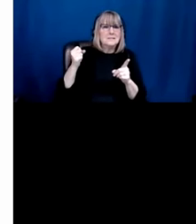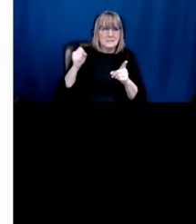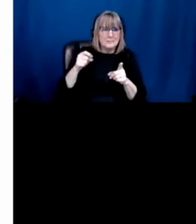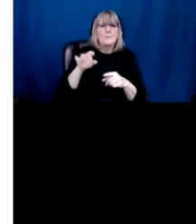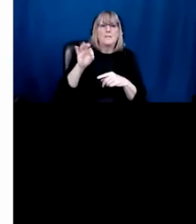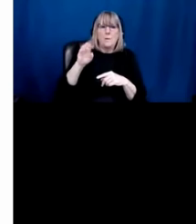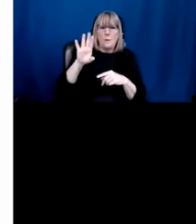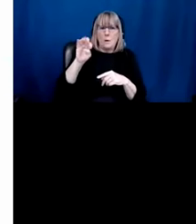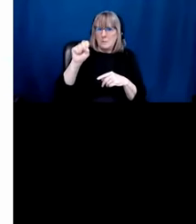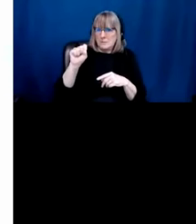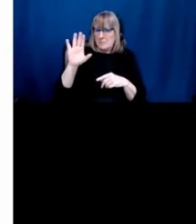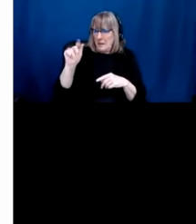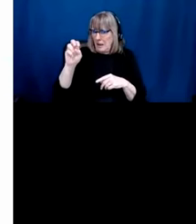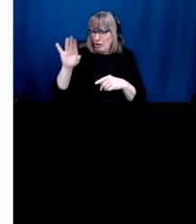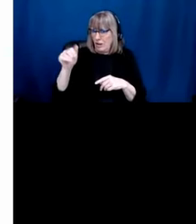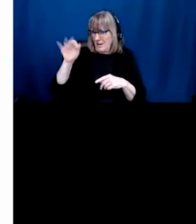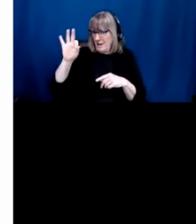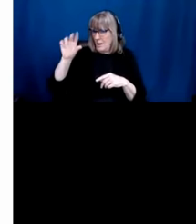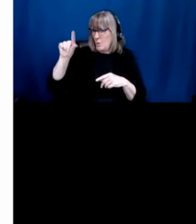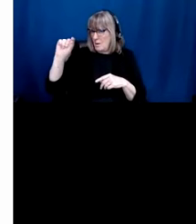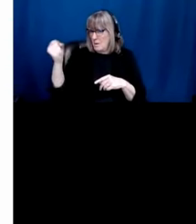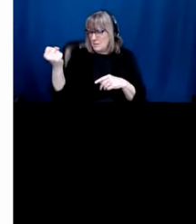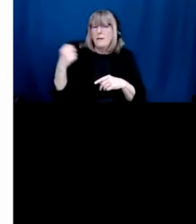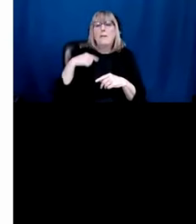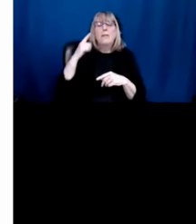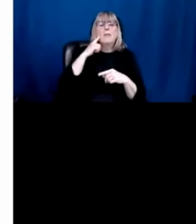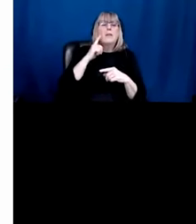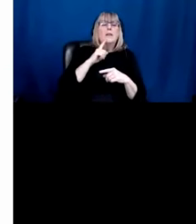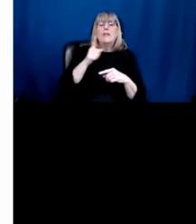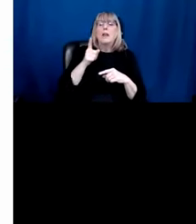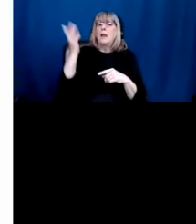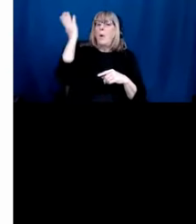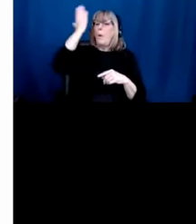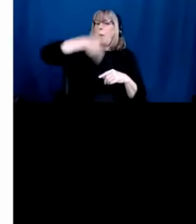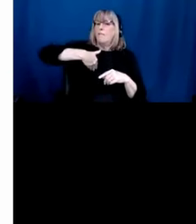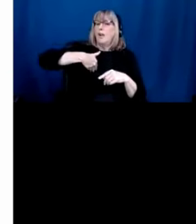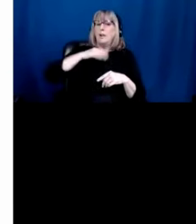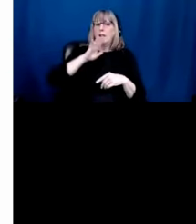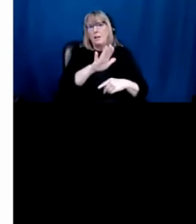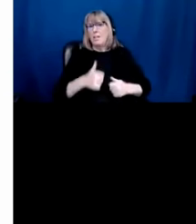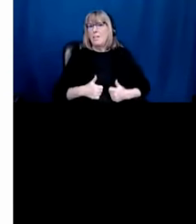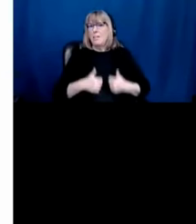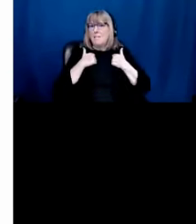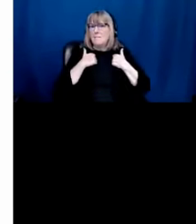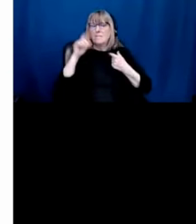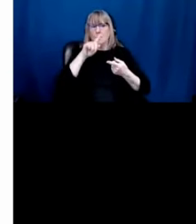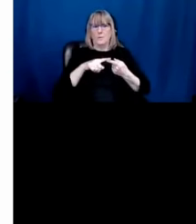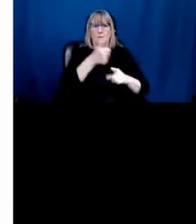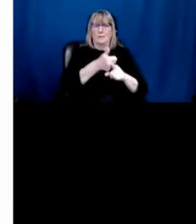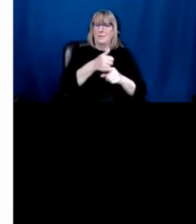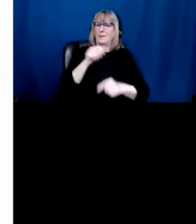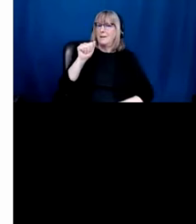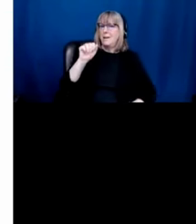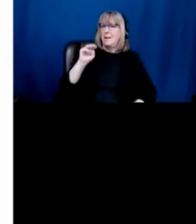panadería Forbes en los 1920. In this building's life is when it was the AMVETS